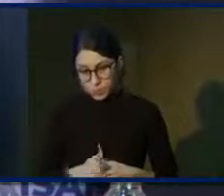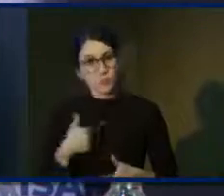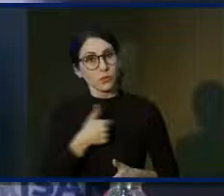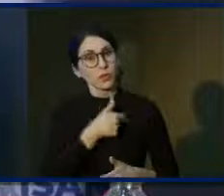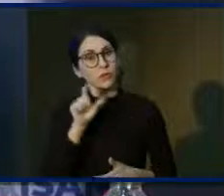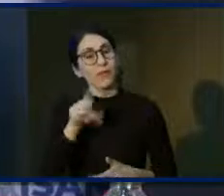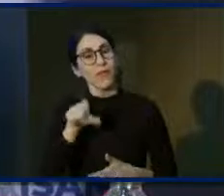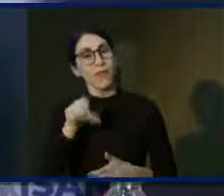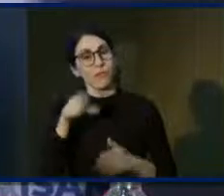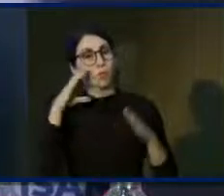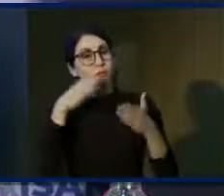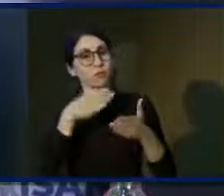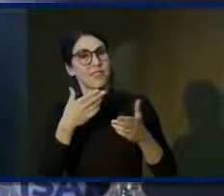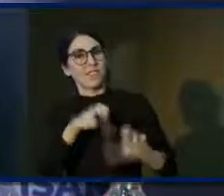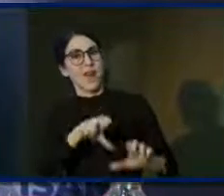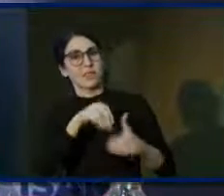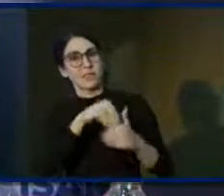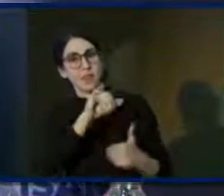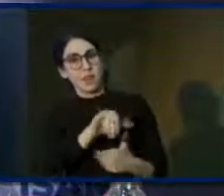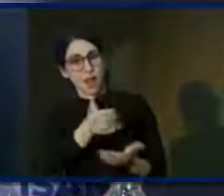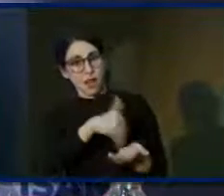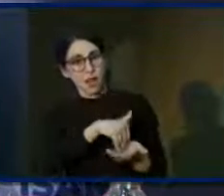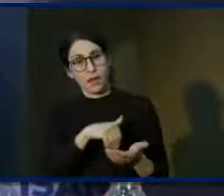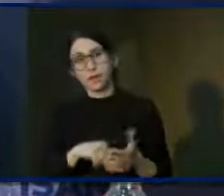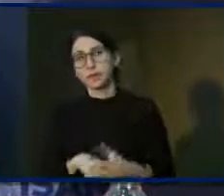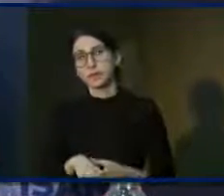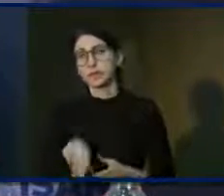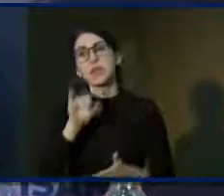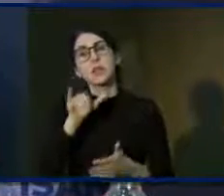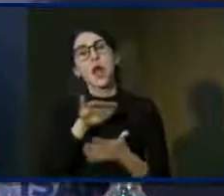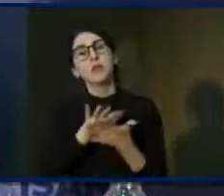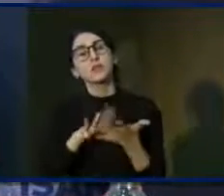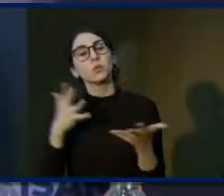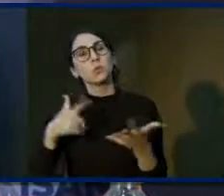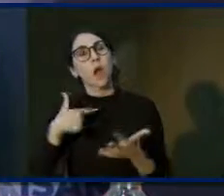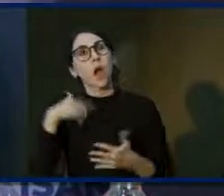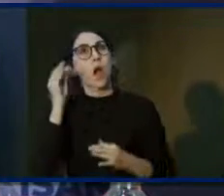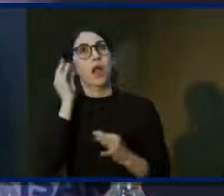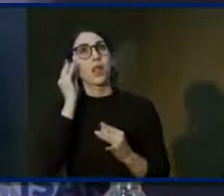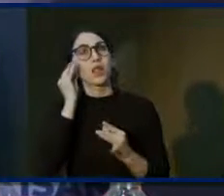invest in that again. So those are the things that I think about